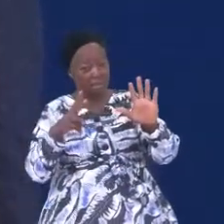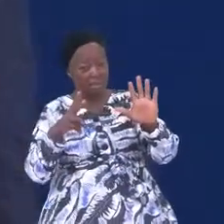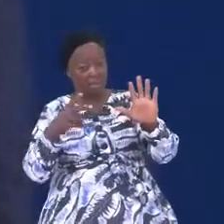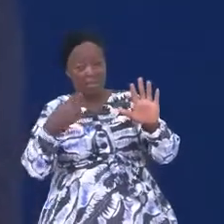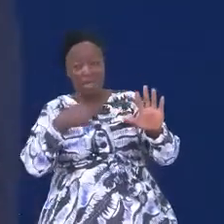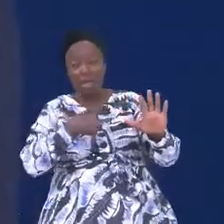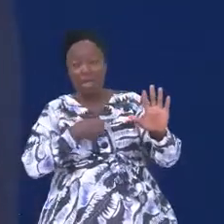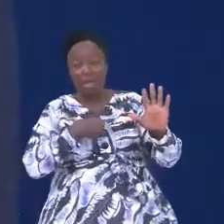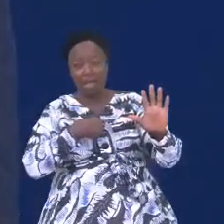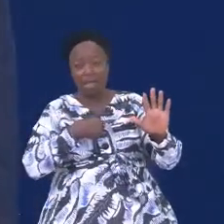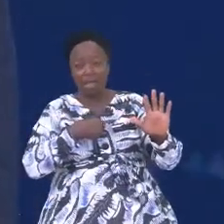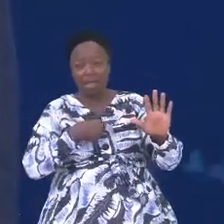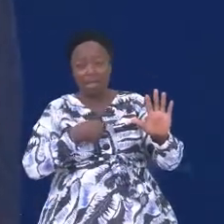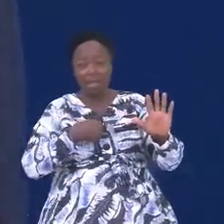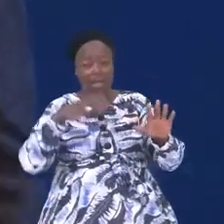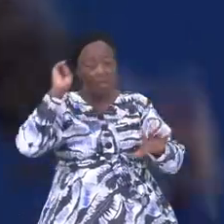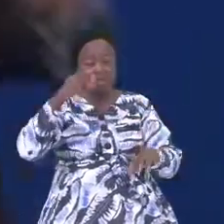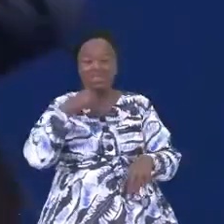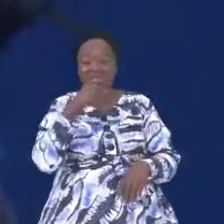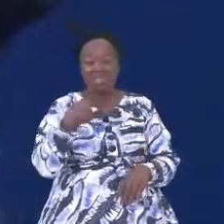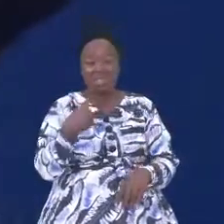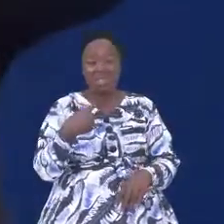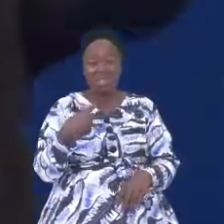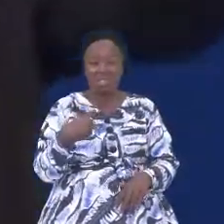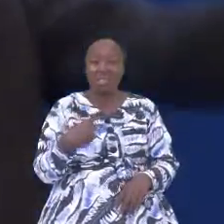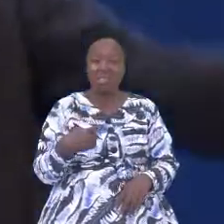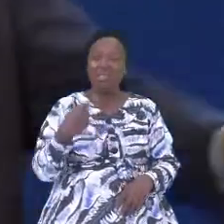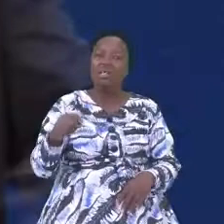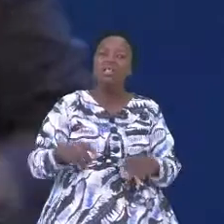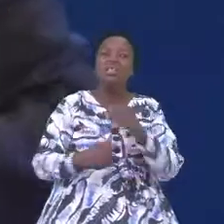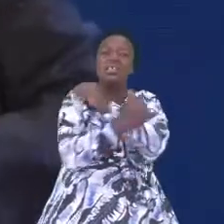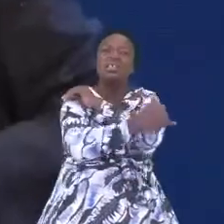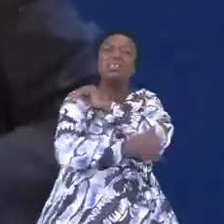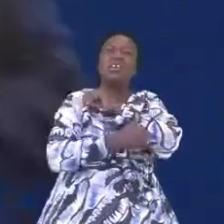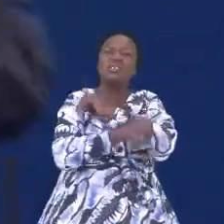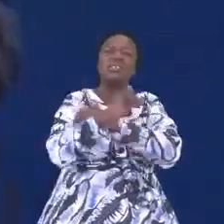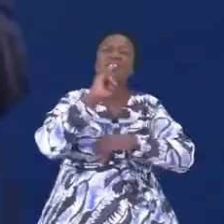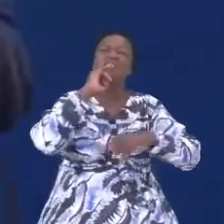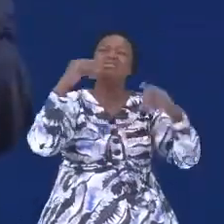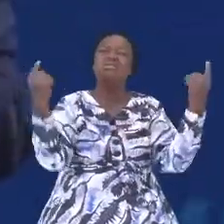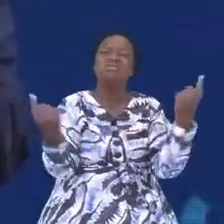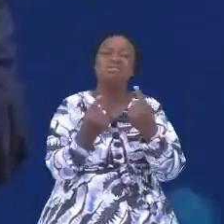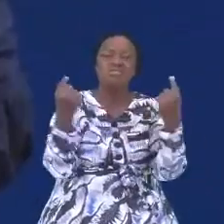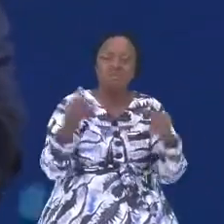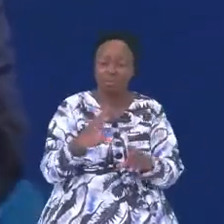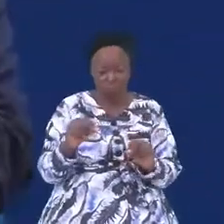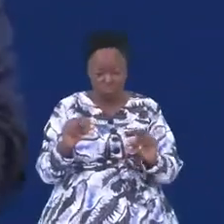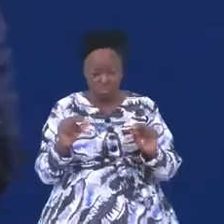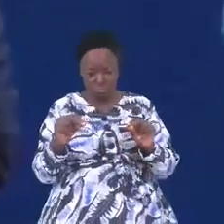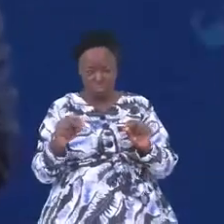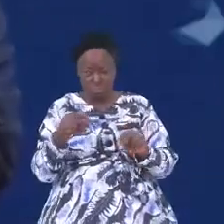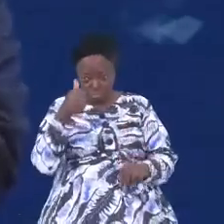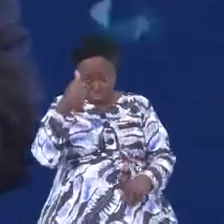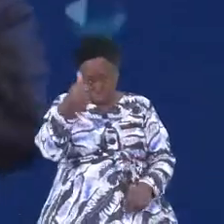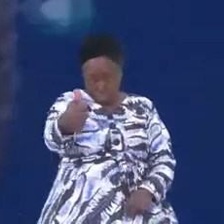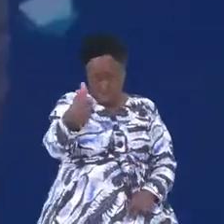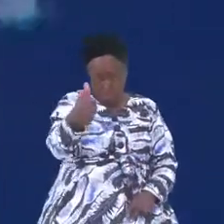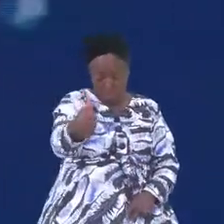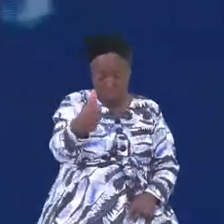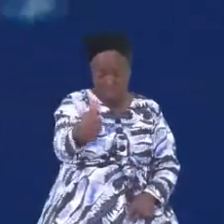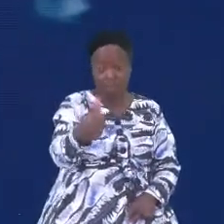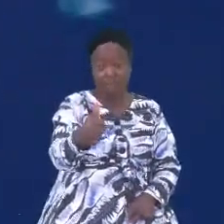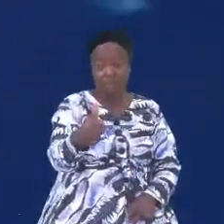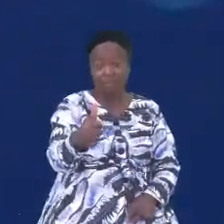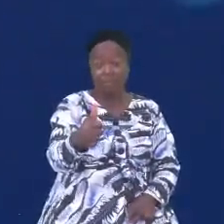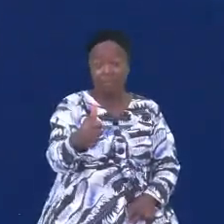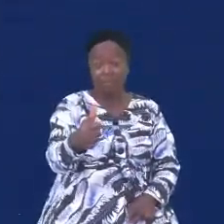He wasn't saying the country is sinful. Not the country, yourself.